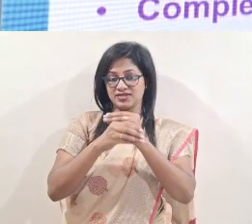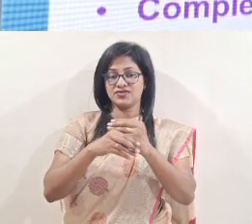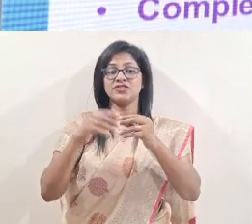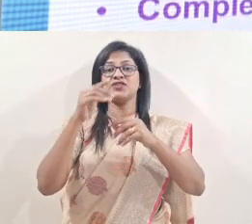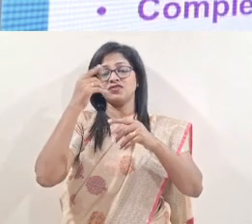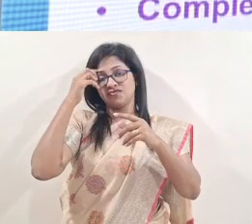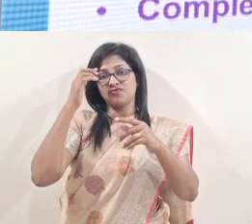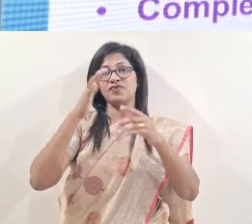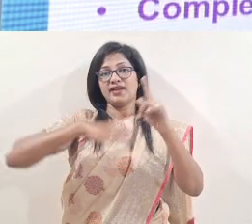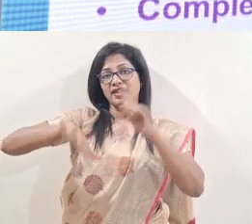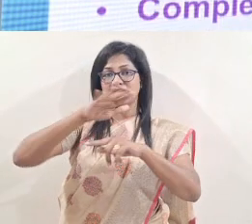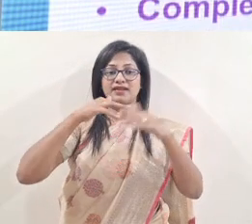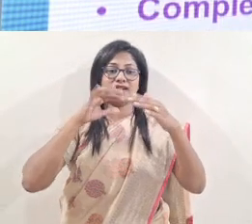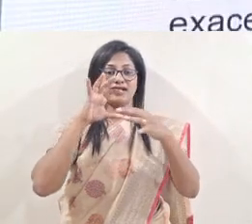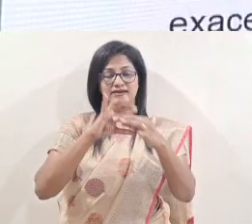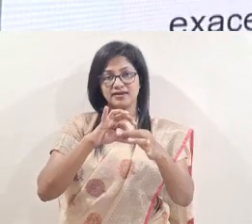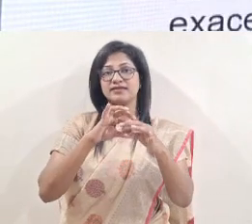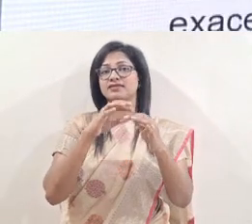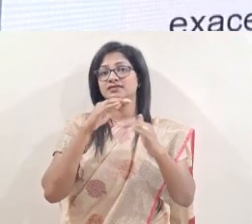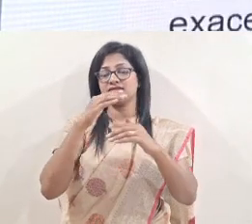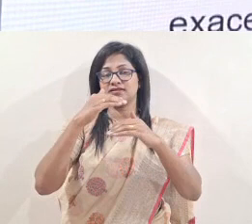strategies.